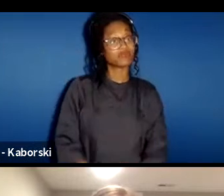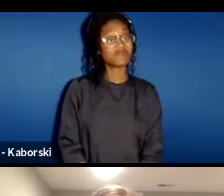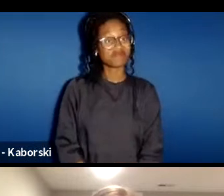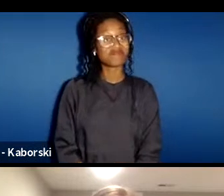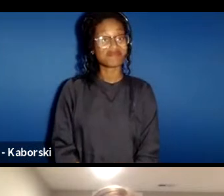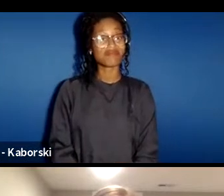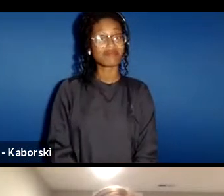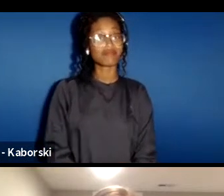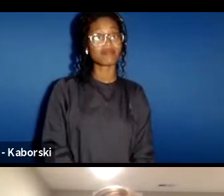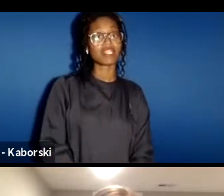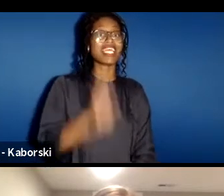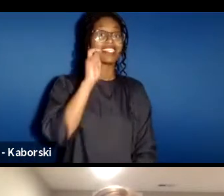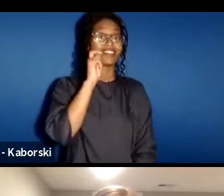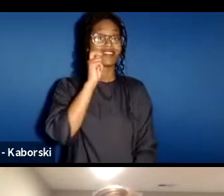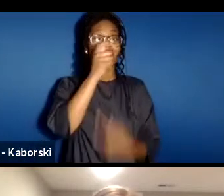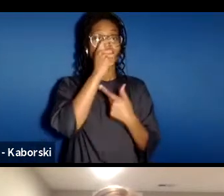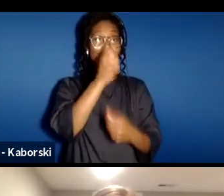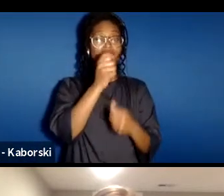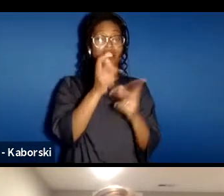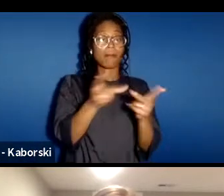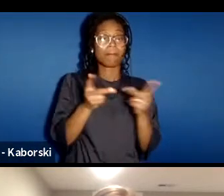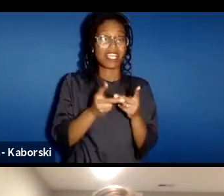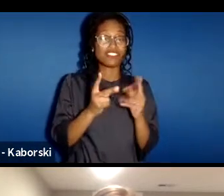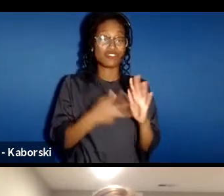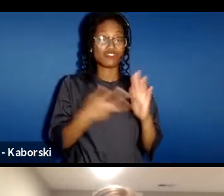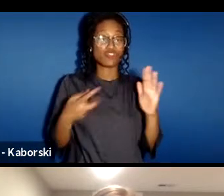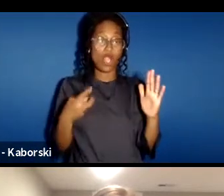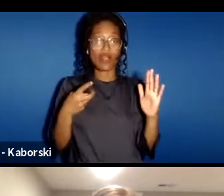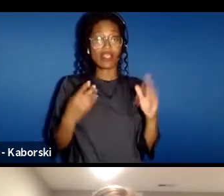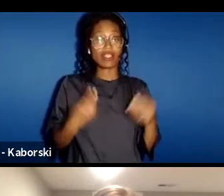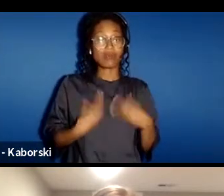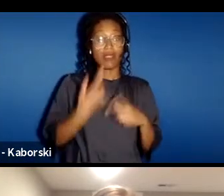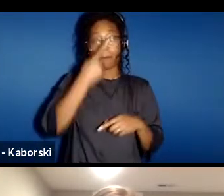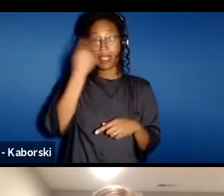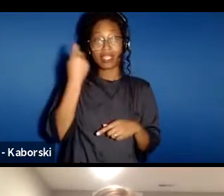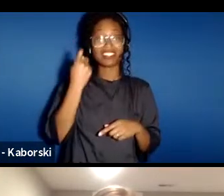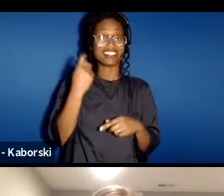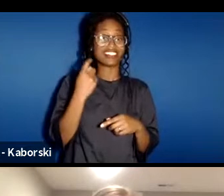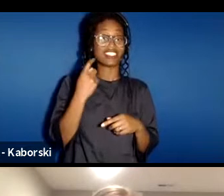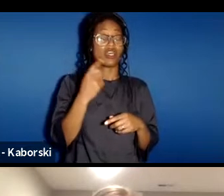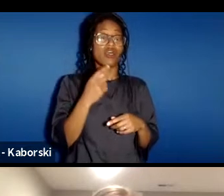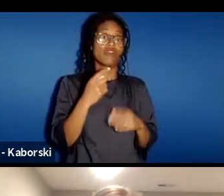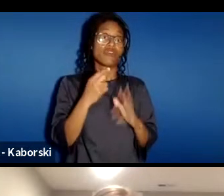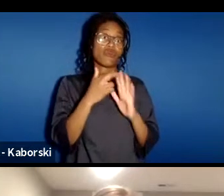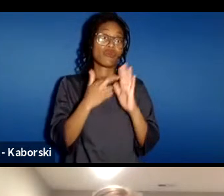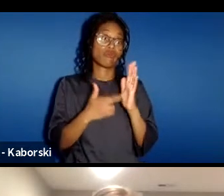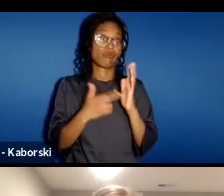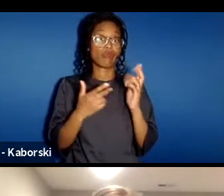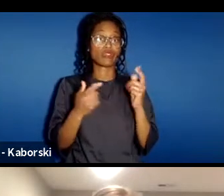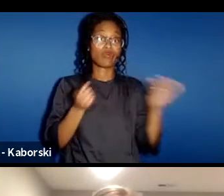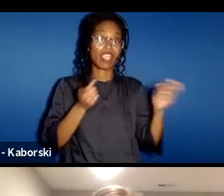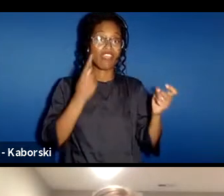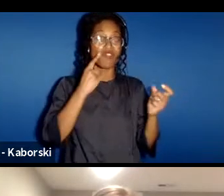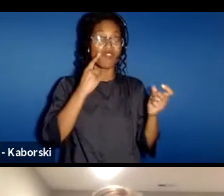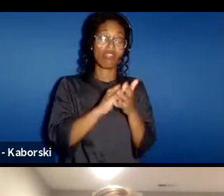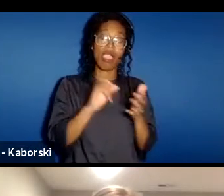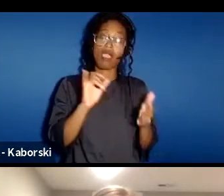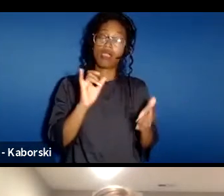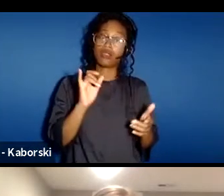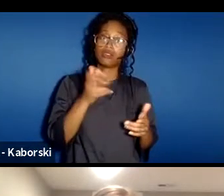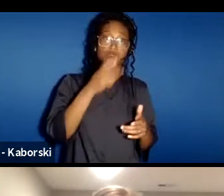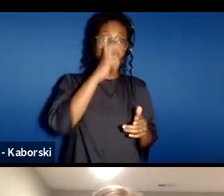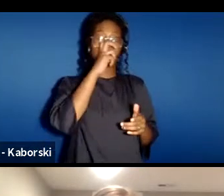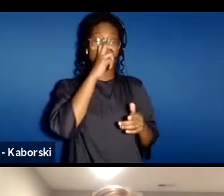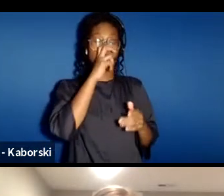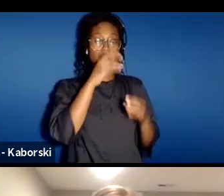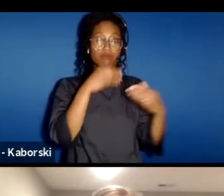Yeah, cannabis is an interesting place to draw inspiration from because the regulation's even tighter in that market, and